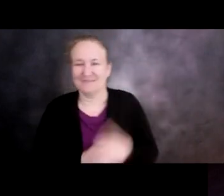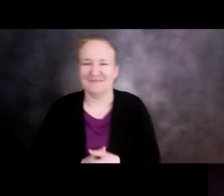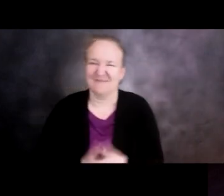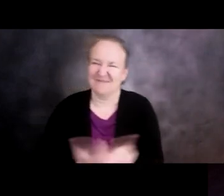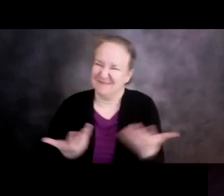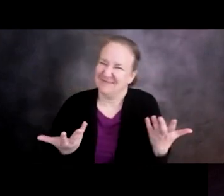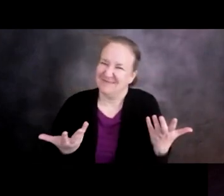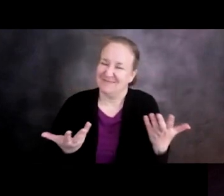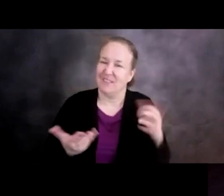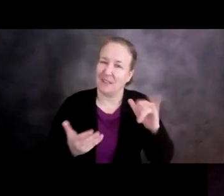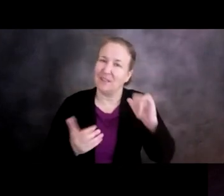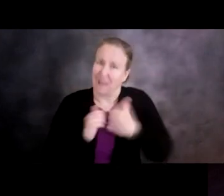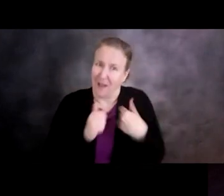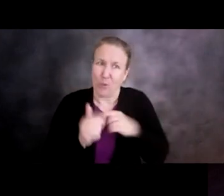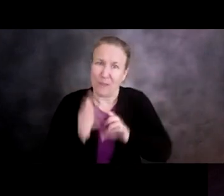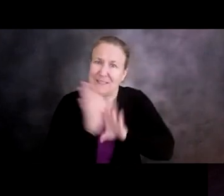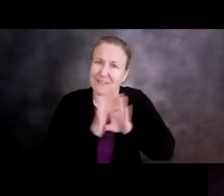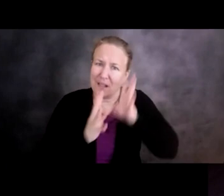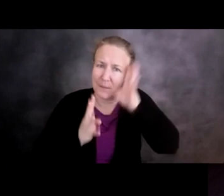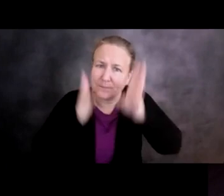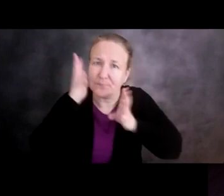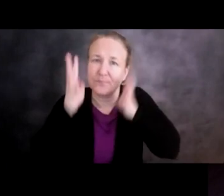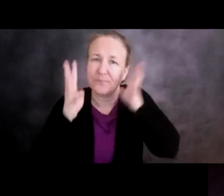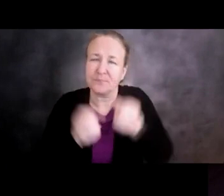how we develop things.